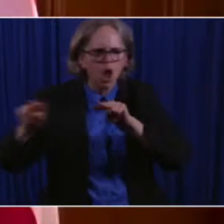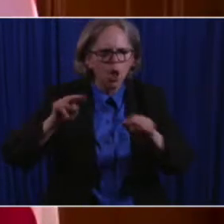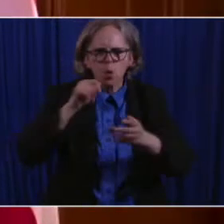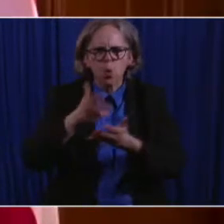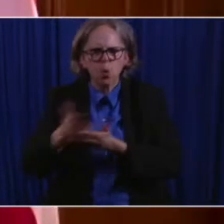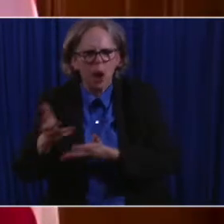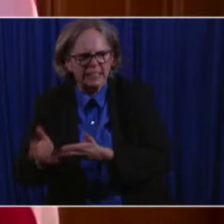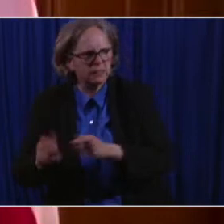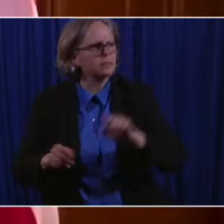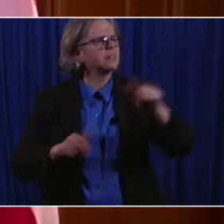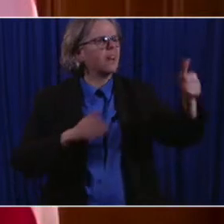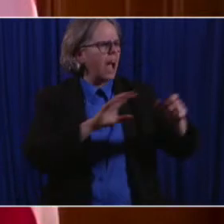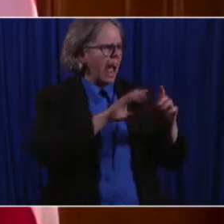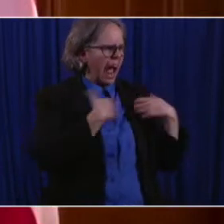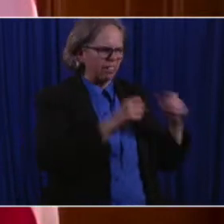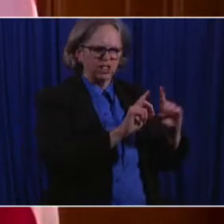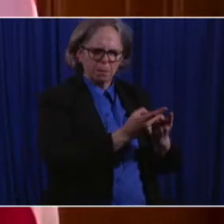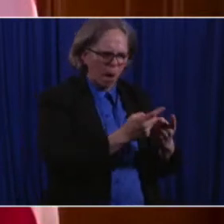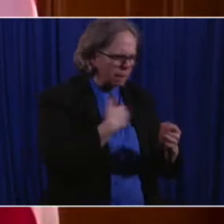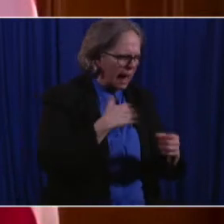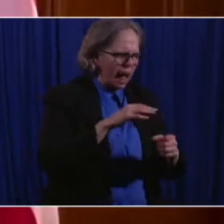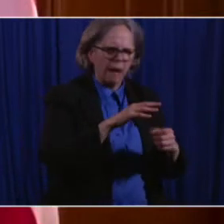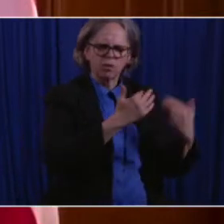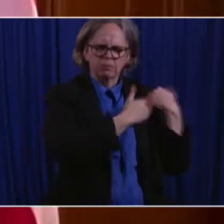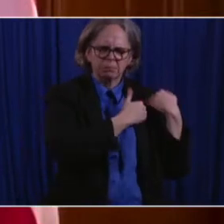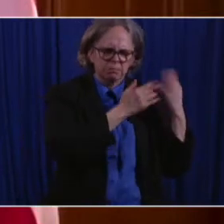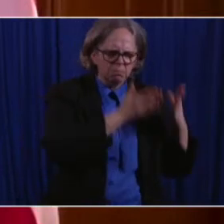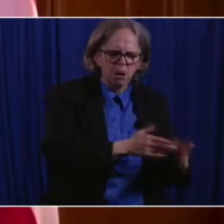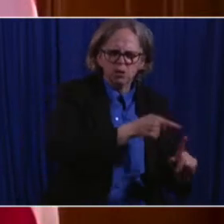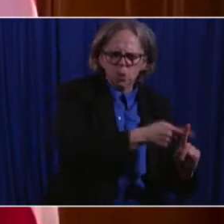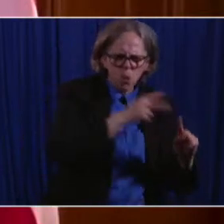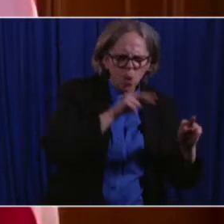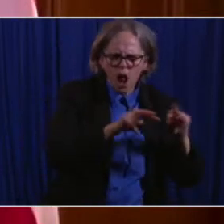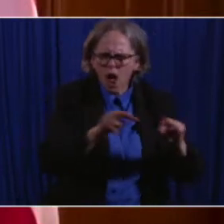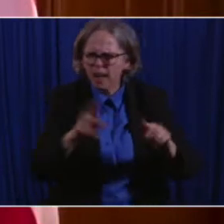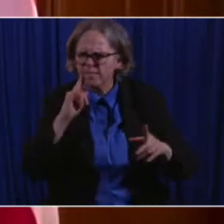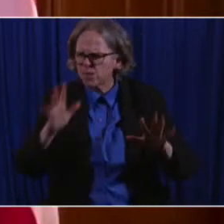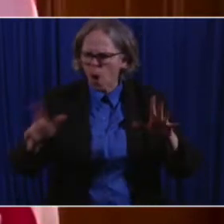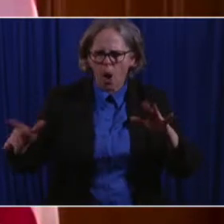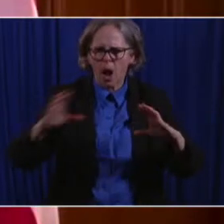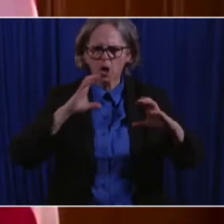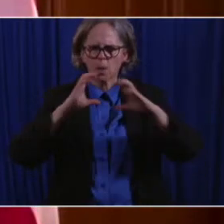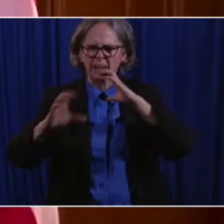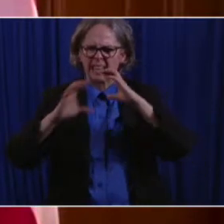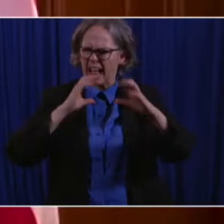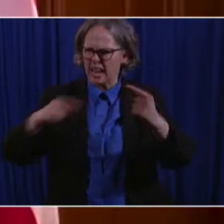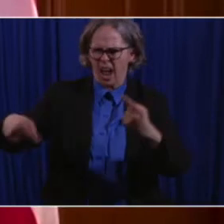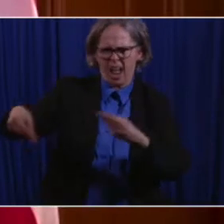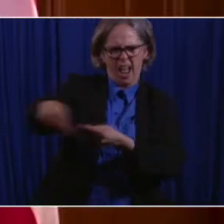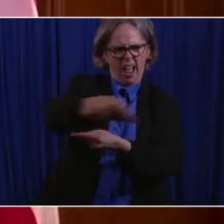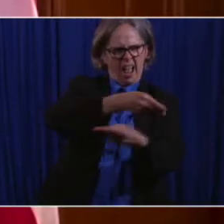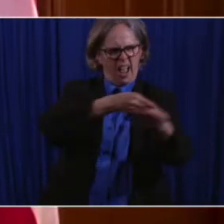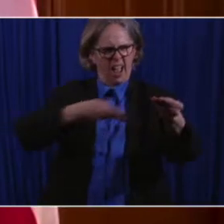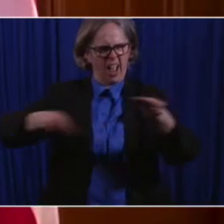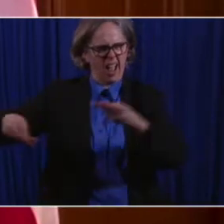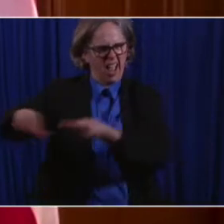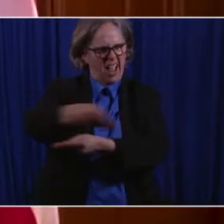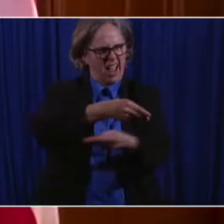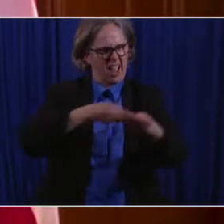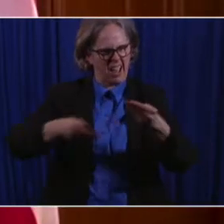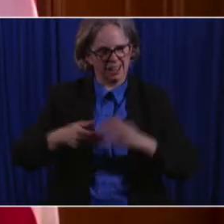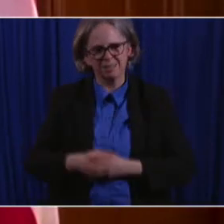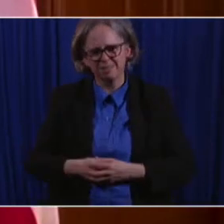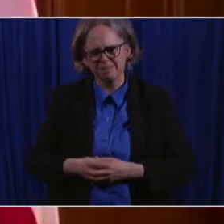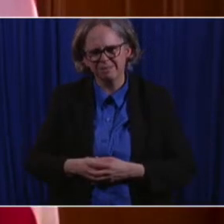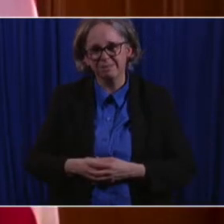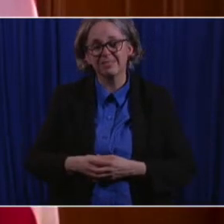literally every day, and you will see us, be more aggressive in moving things around now that we no